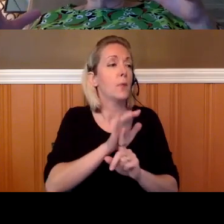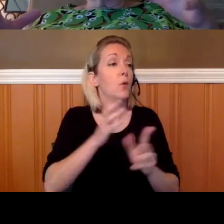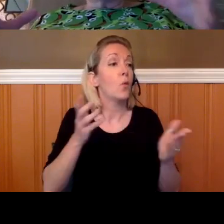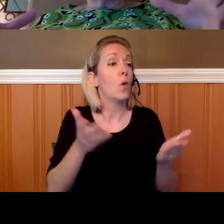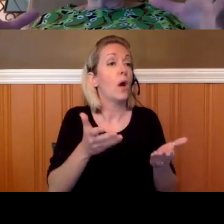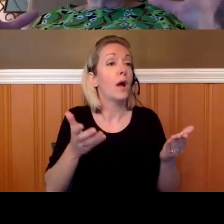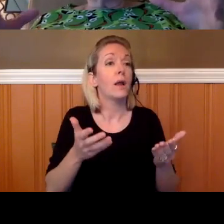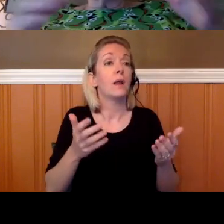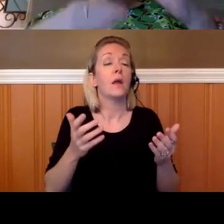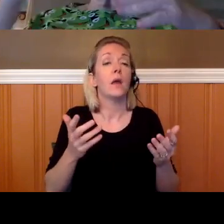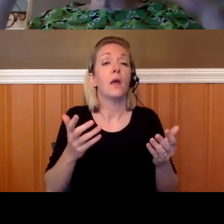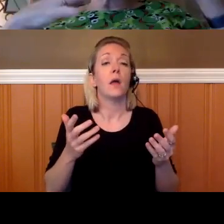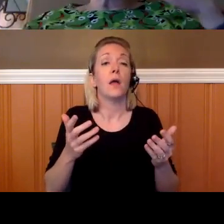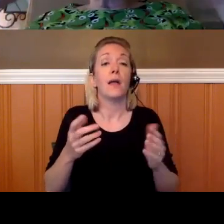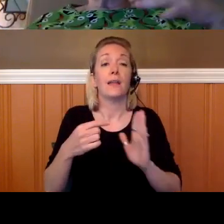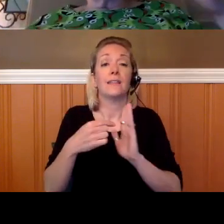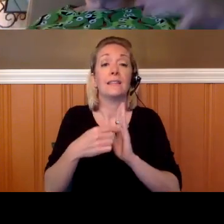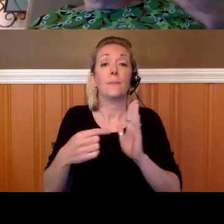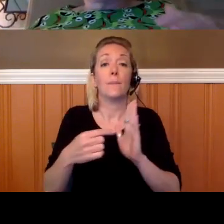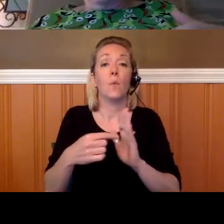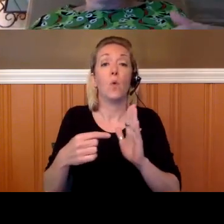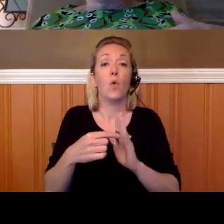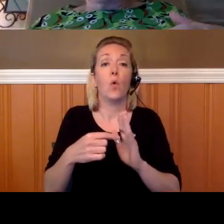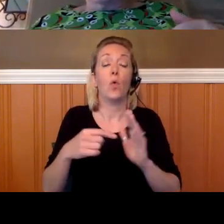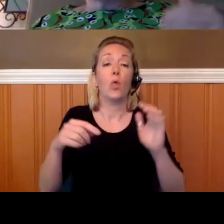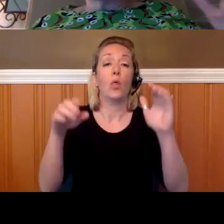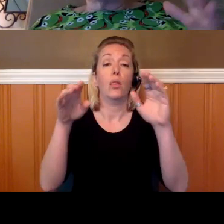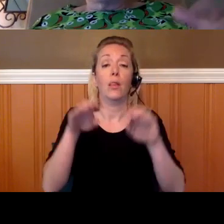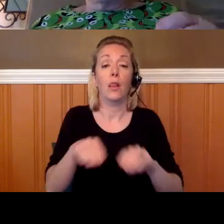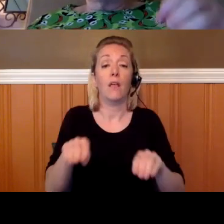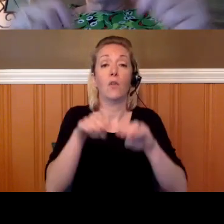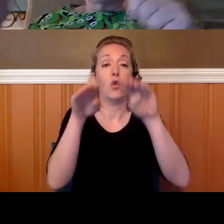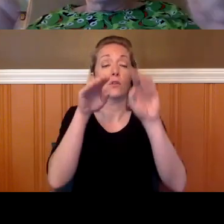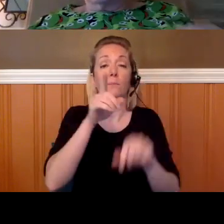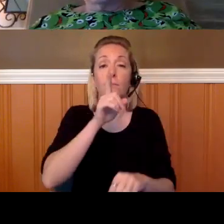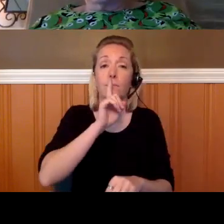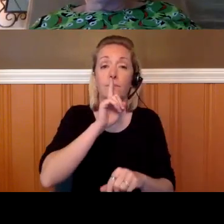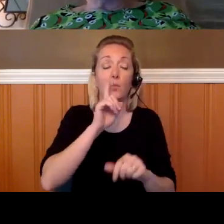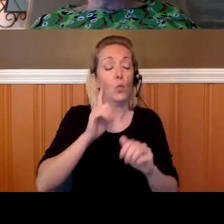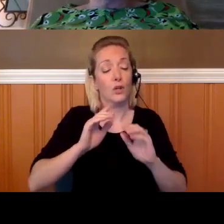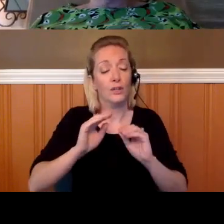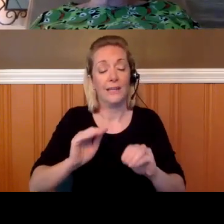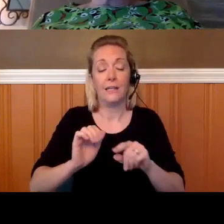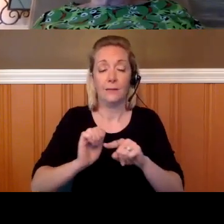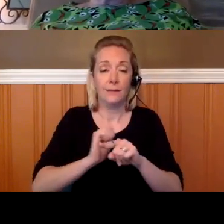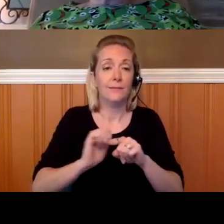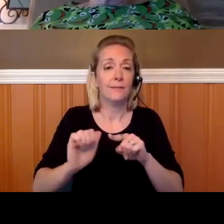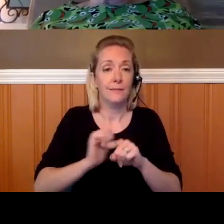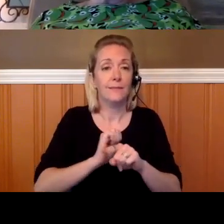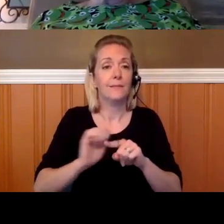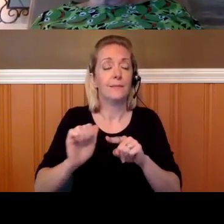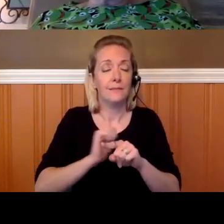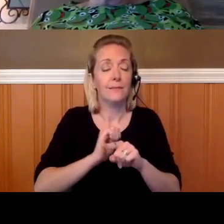there is no hierarchy of symbols, right? They're just symbols and we just teach them. And if we teach them enough, the kids get them. But what we know